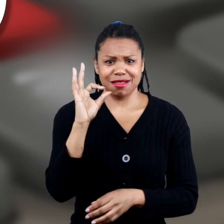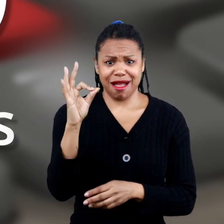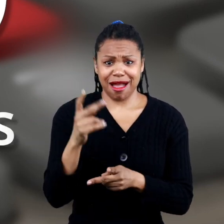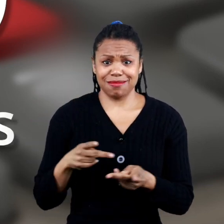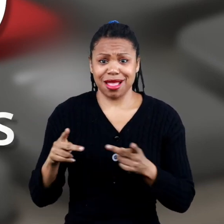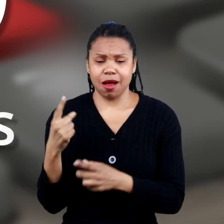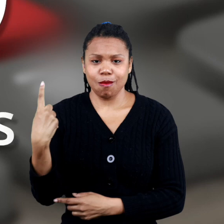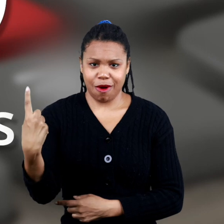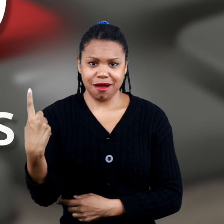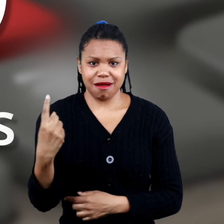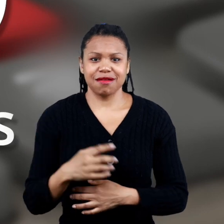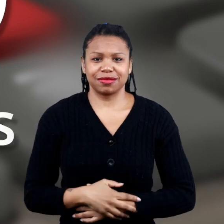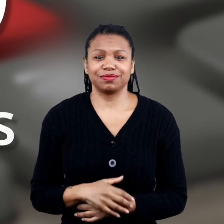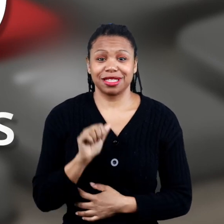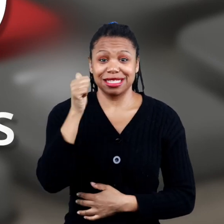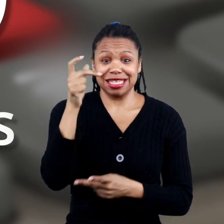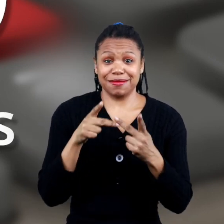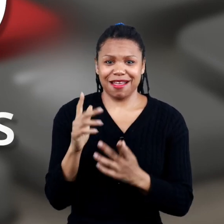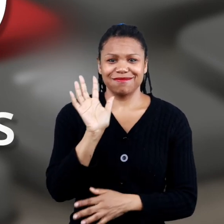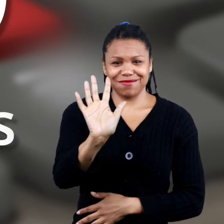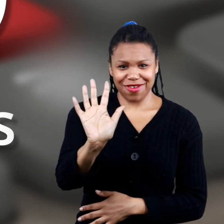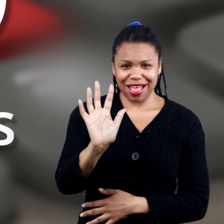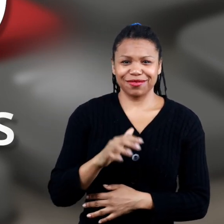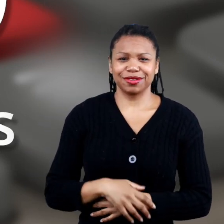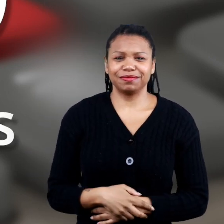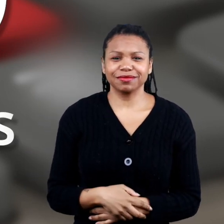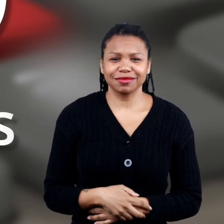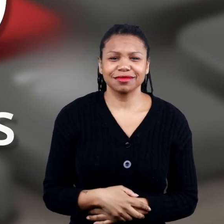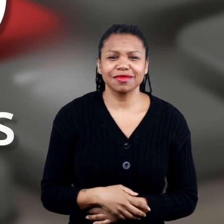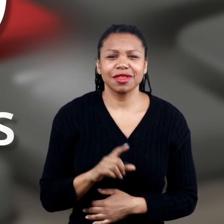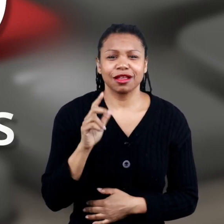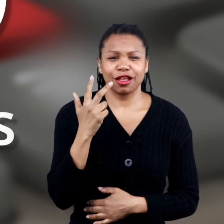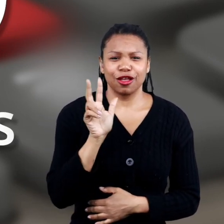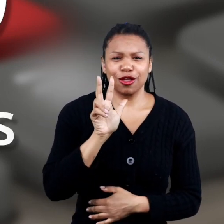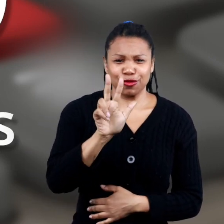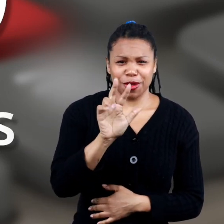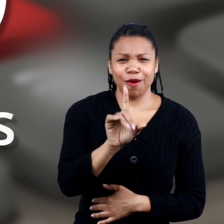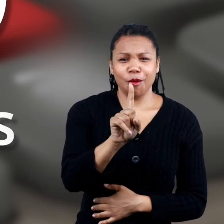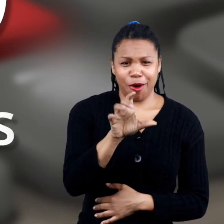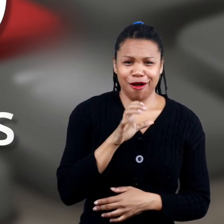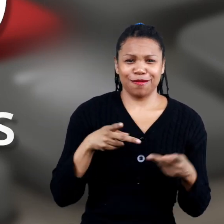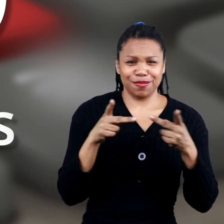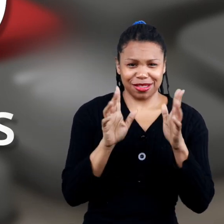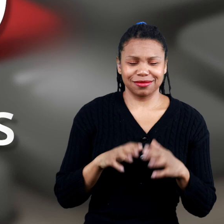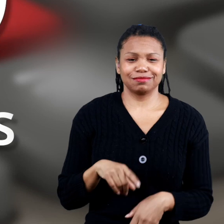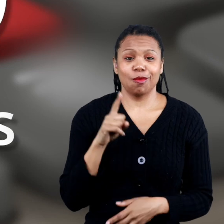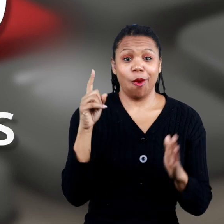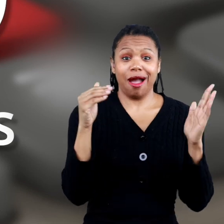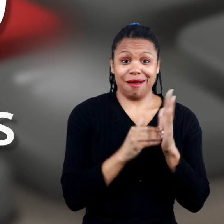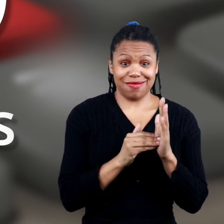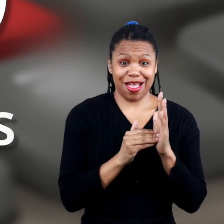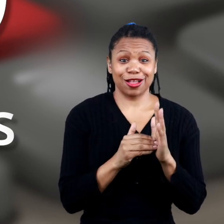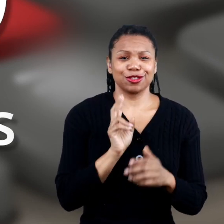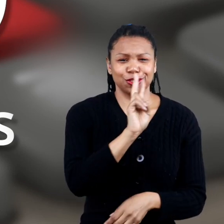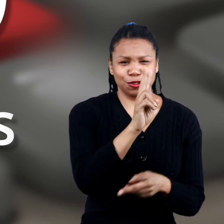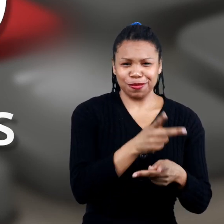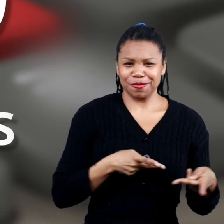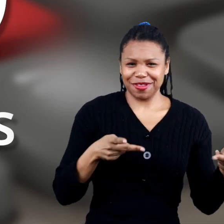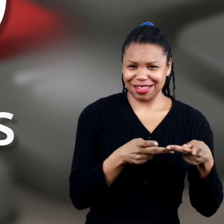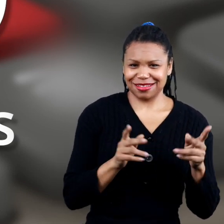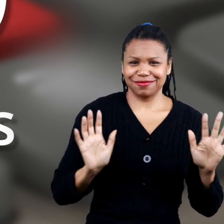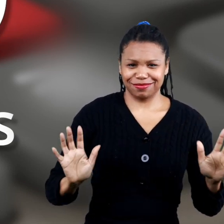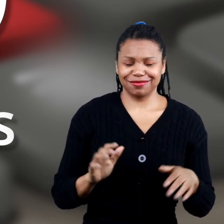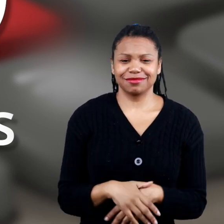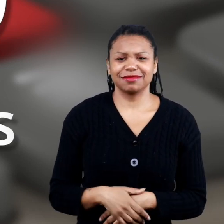number, nine is in the ones place, five is in the tens place, three is in the hundreds place, and two is in the